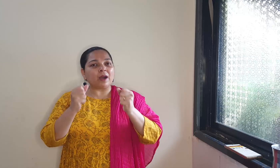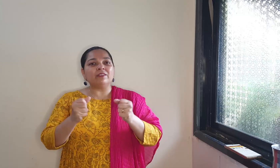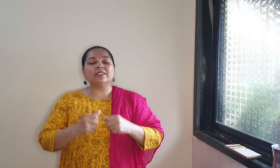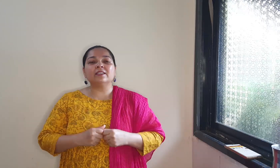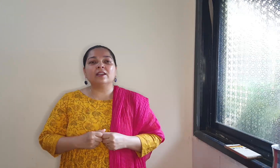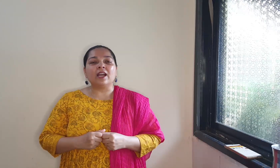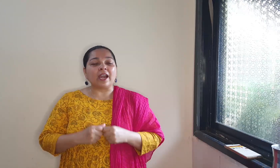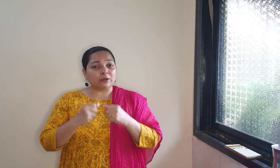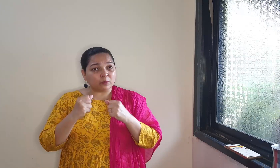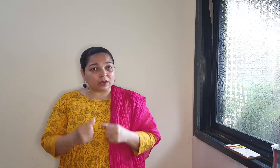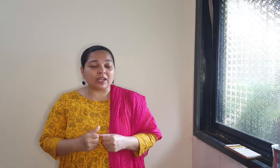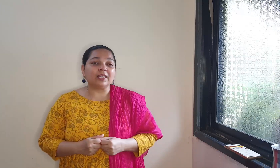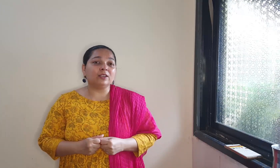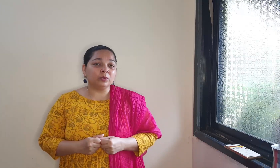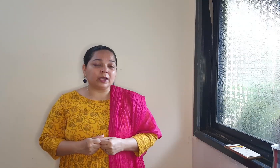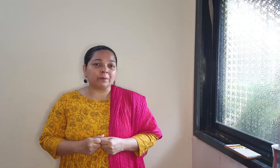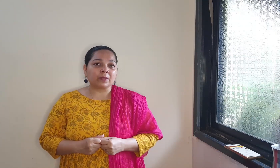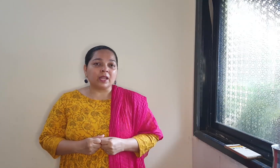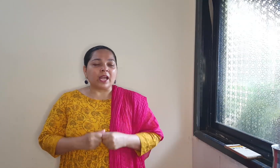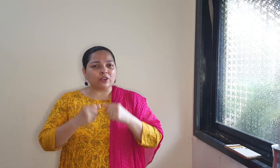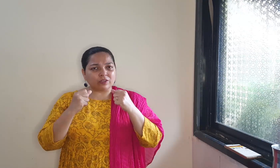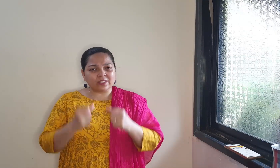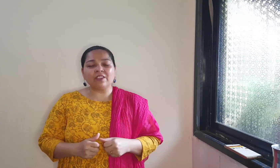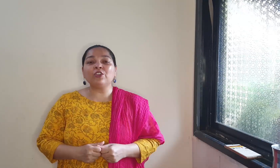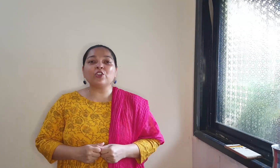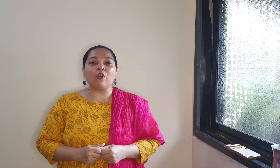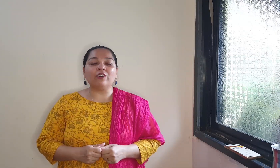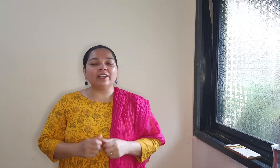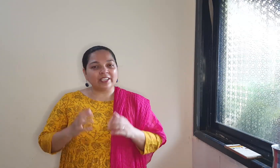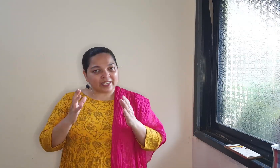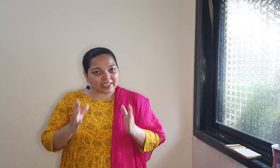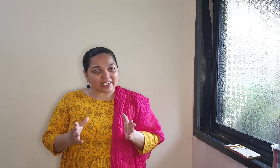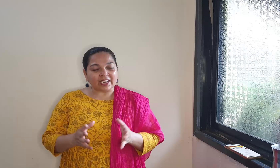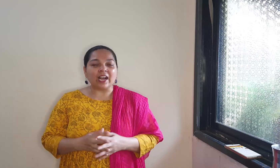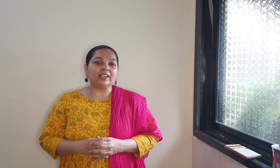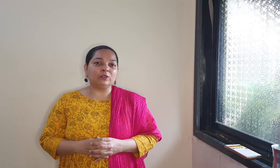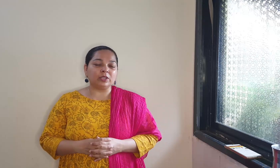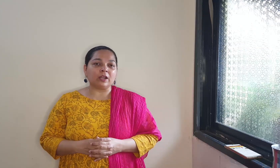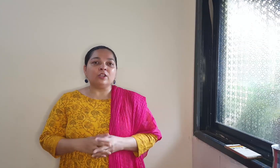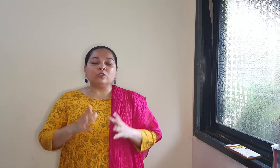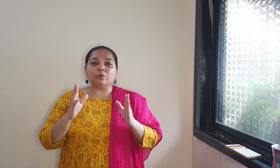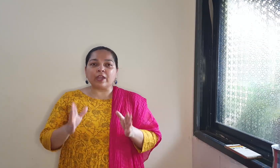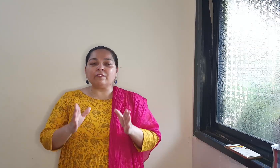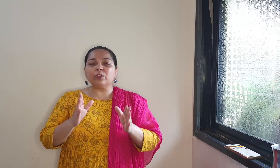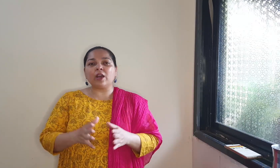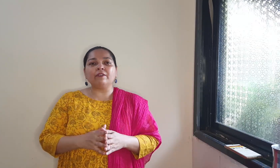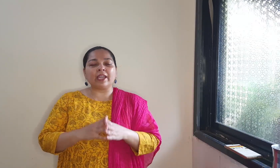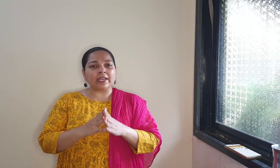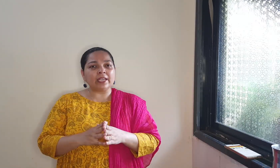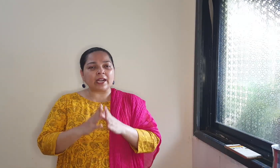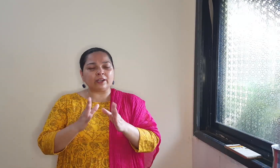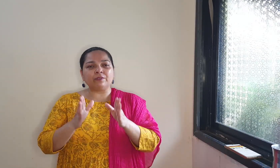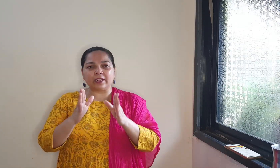that the power is at work. Hallelujah. And you're receiving your healing. Hallelujah. So wherever you